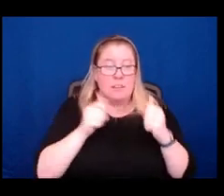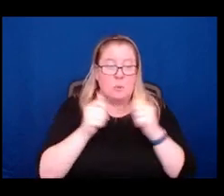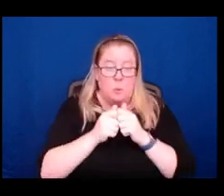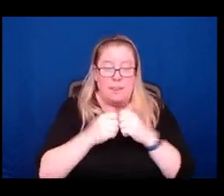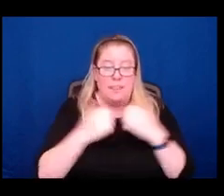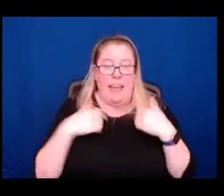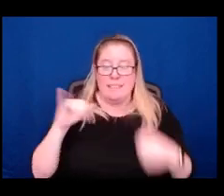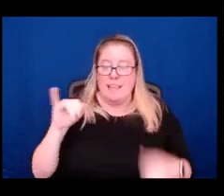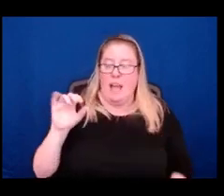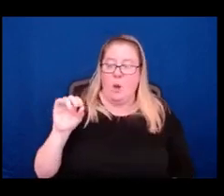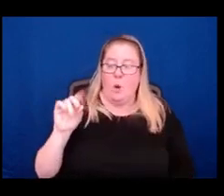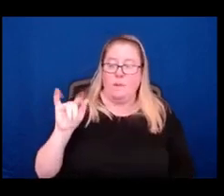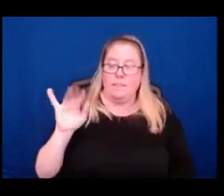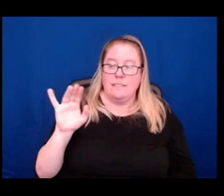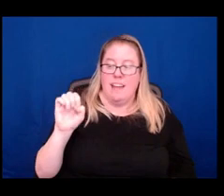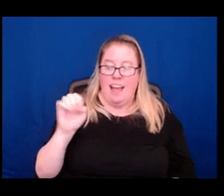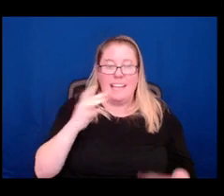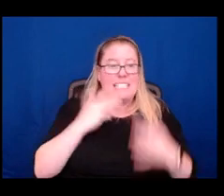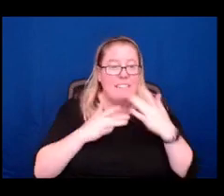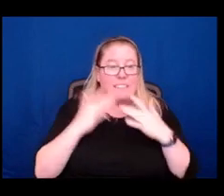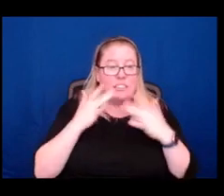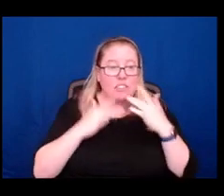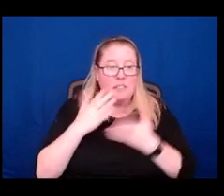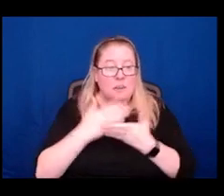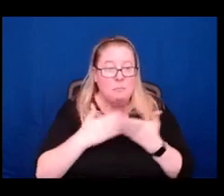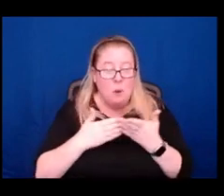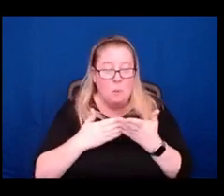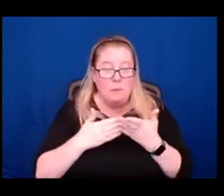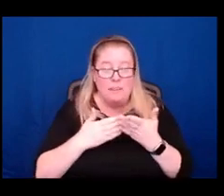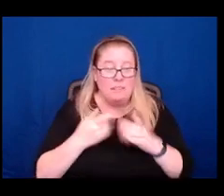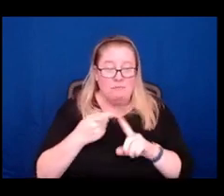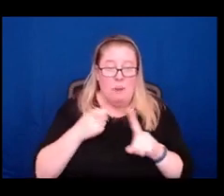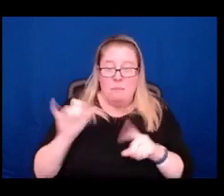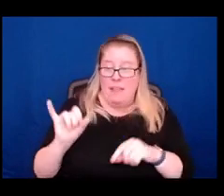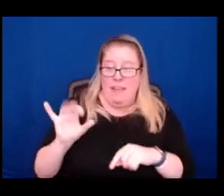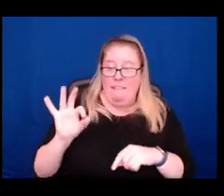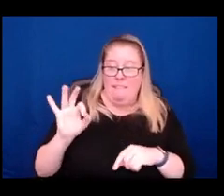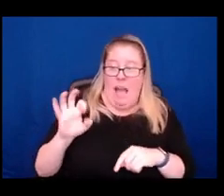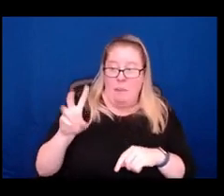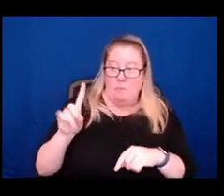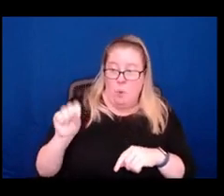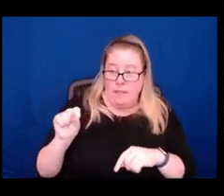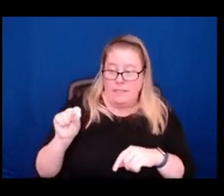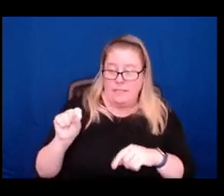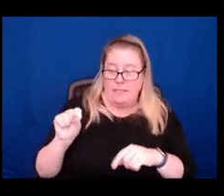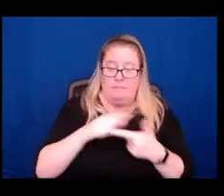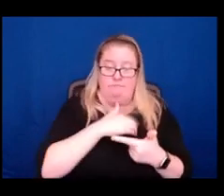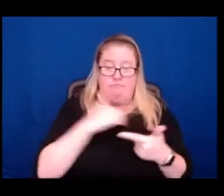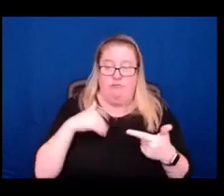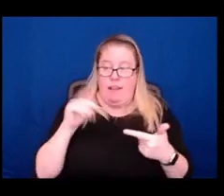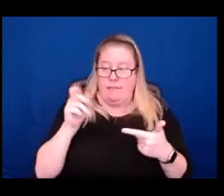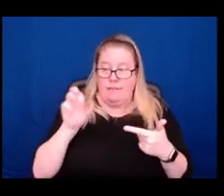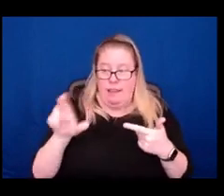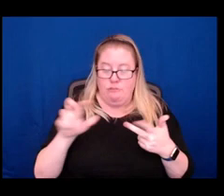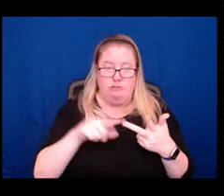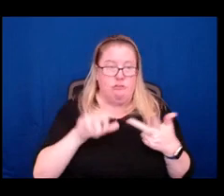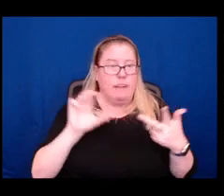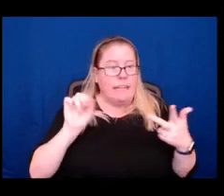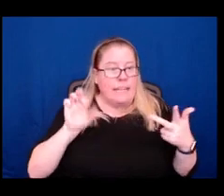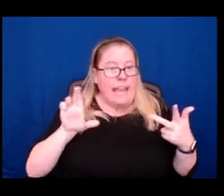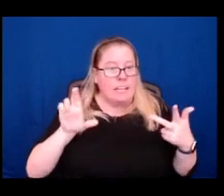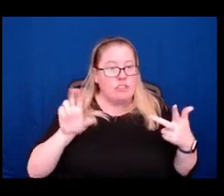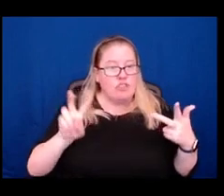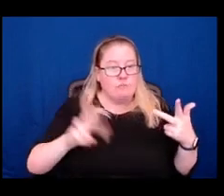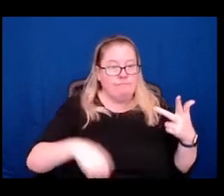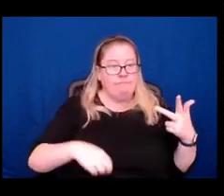an iodine deficiency component. And that's all the way from like fibroids, breast cancer, even cancers of the